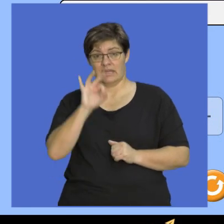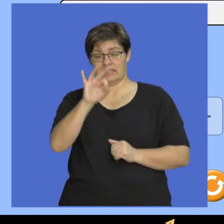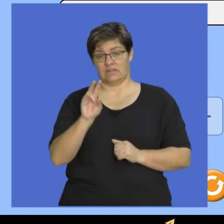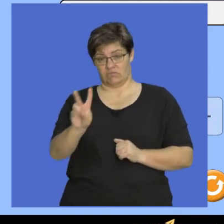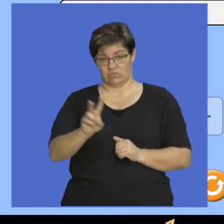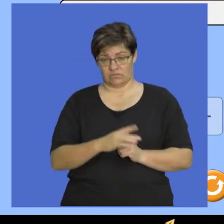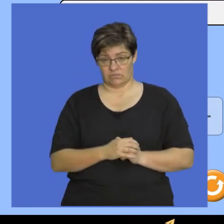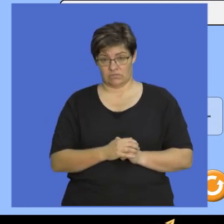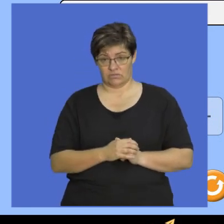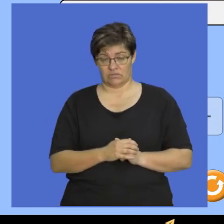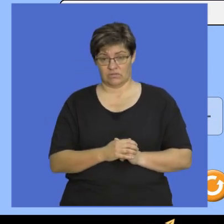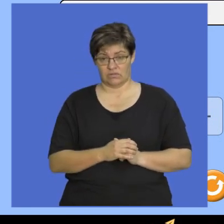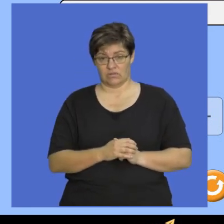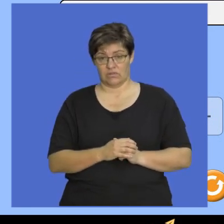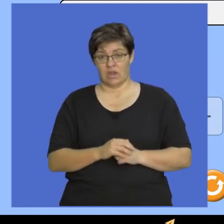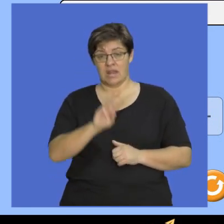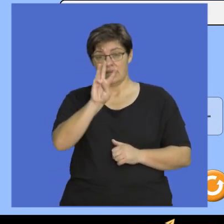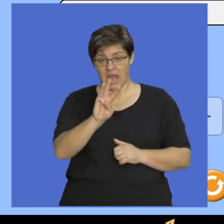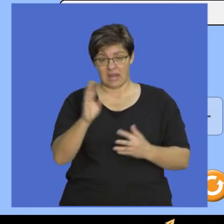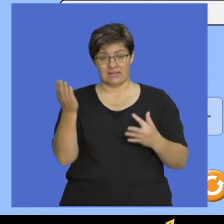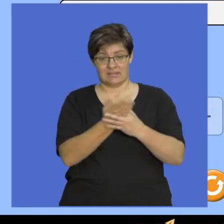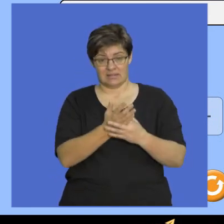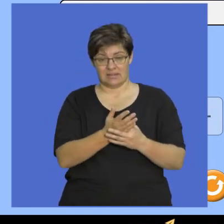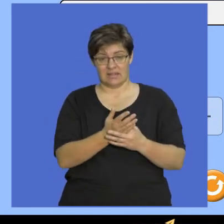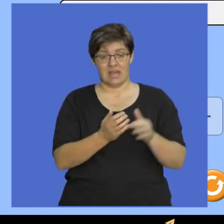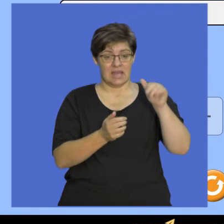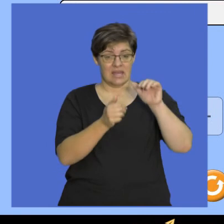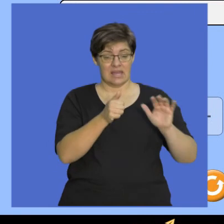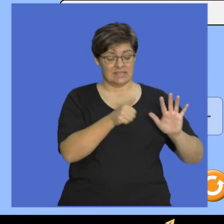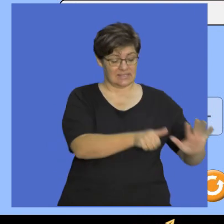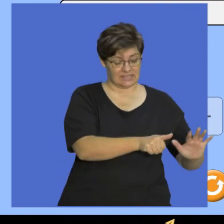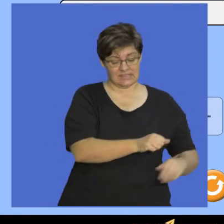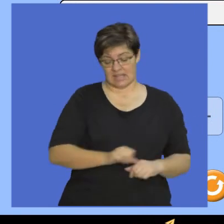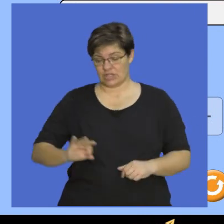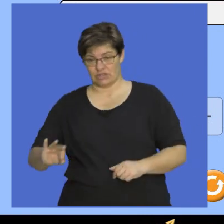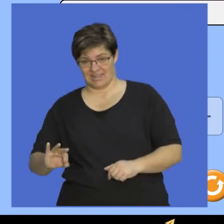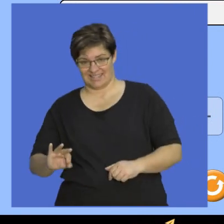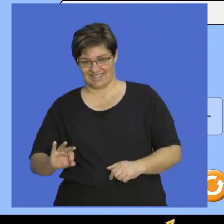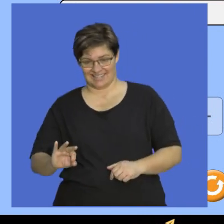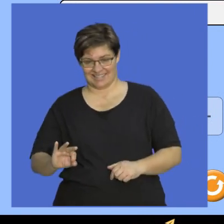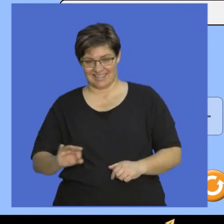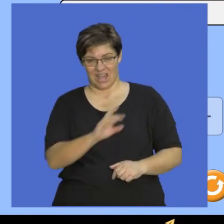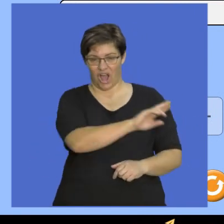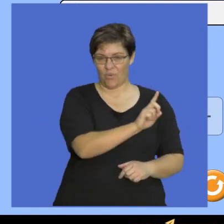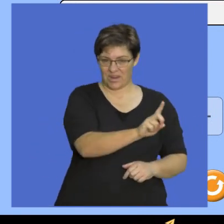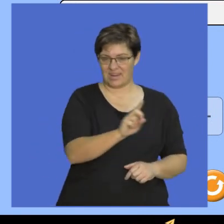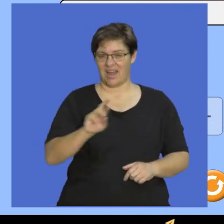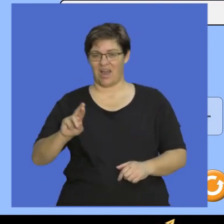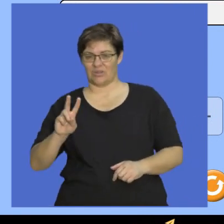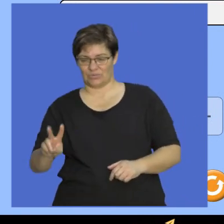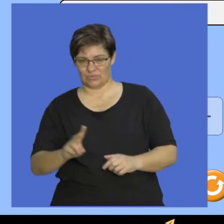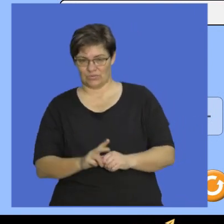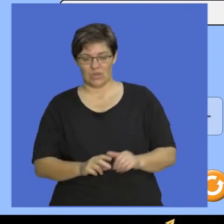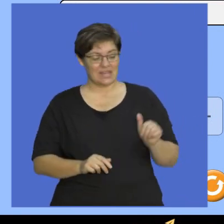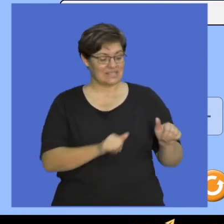R2, it's 3 volts, okay? The 9 is split between the R1 and R2. And if you do